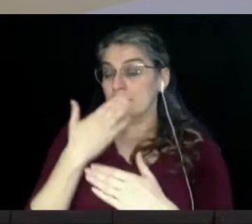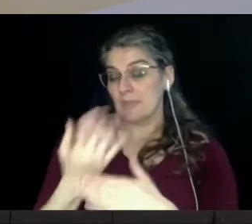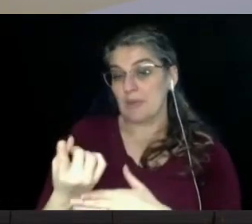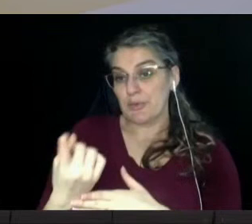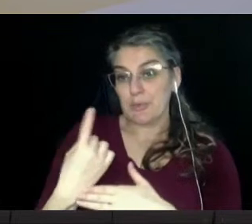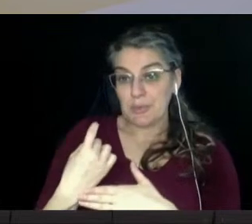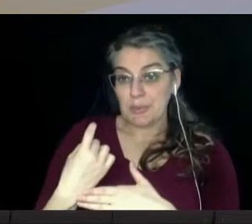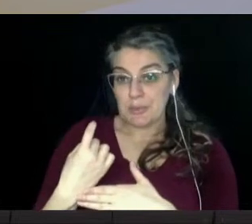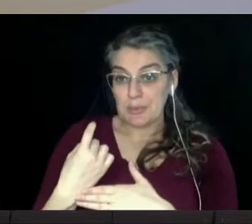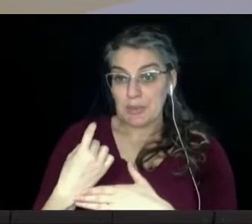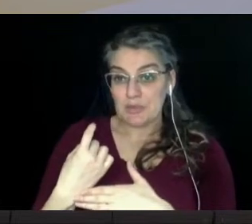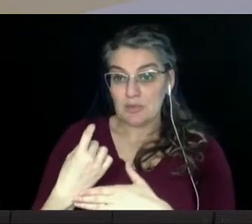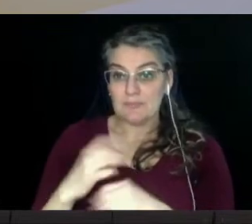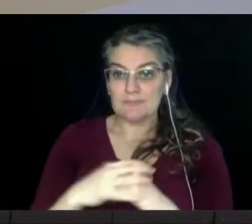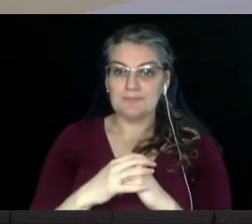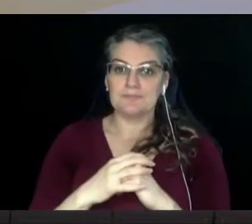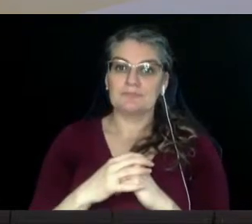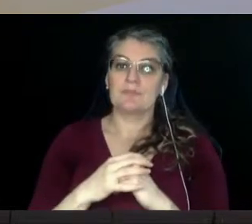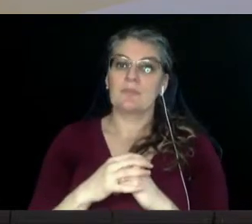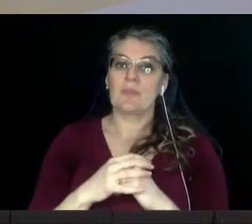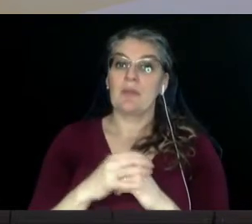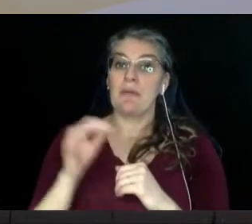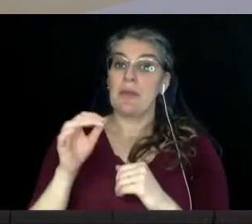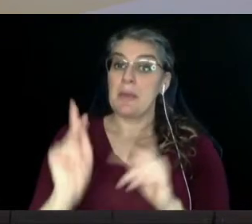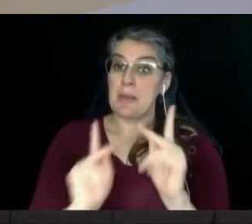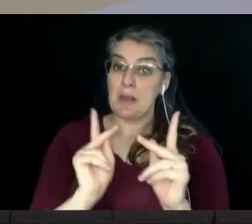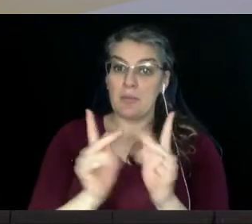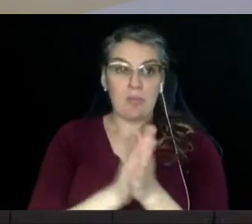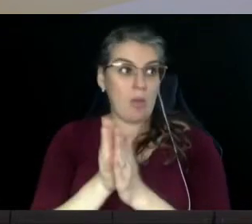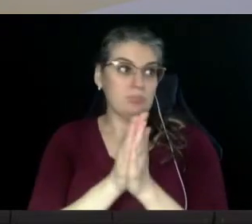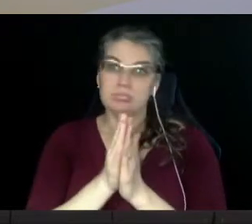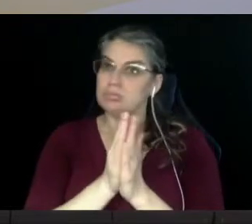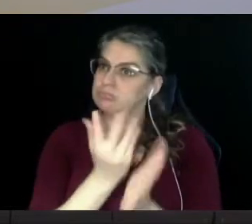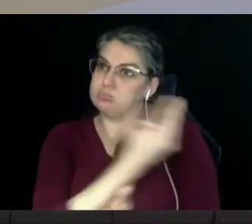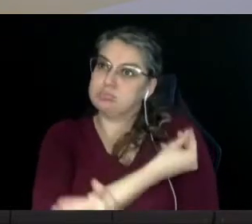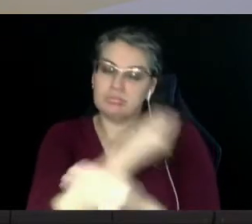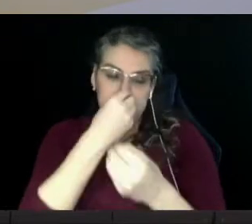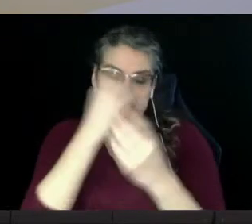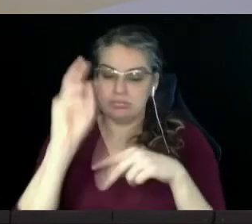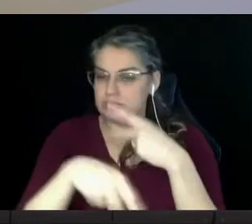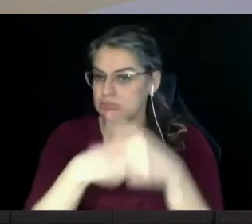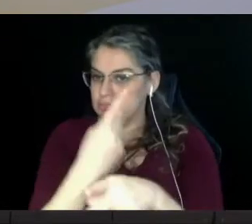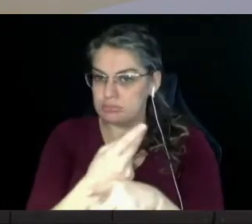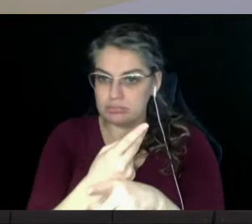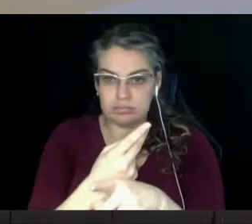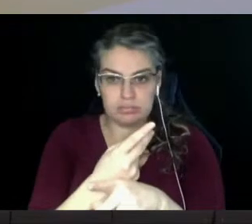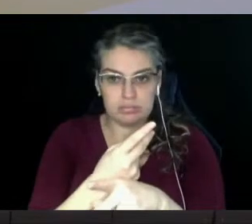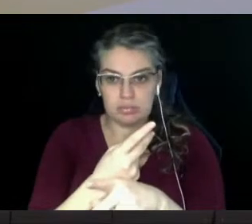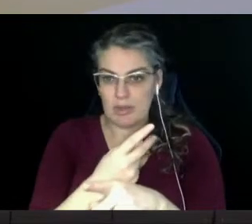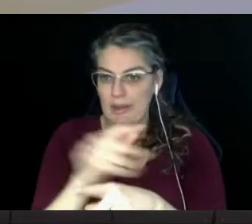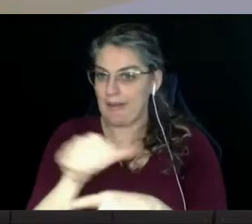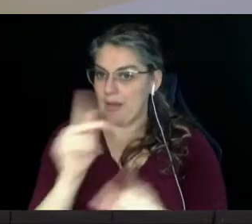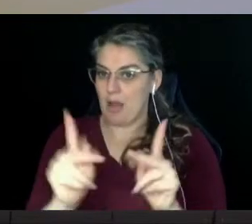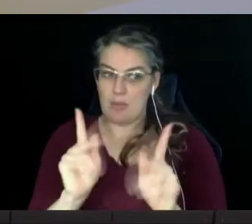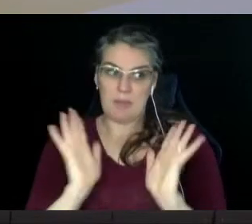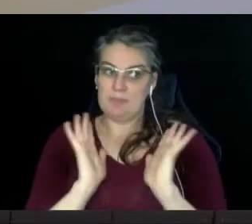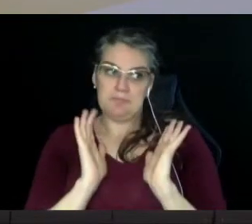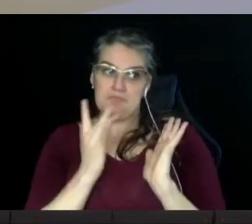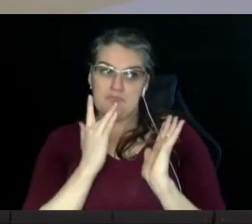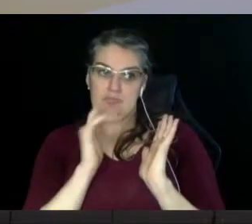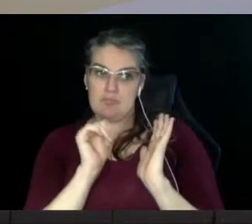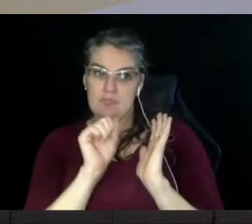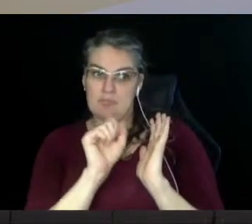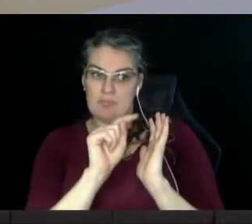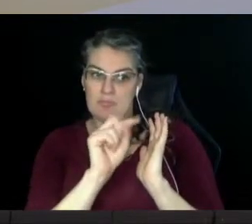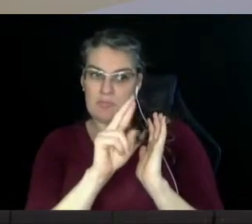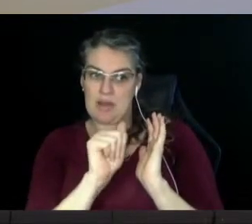think there'll be some who may be reluctant, but there'll be others who are really keen to be vaccinated. We know